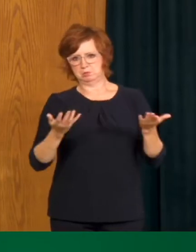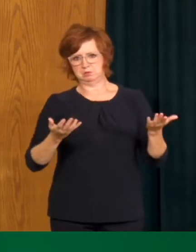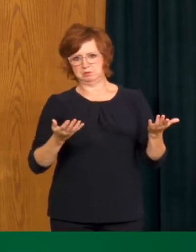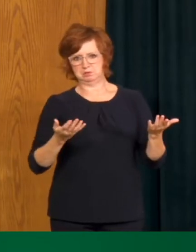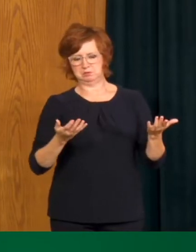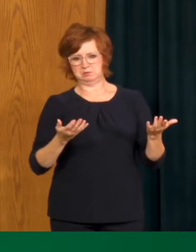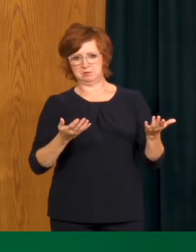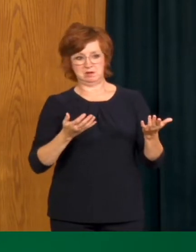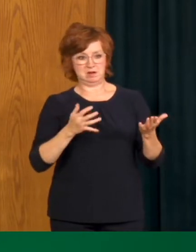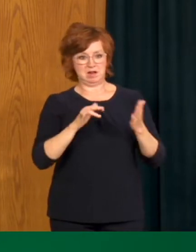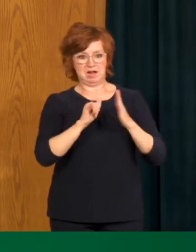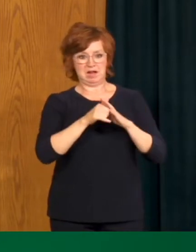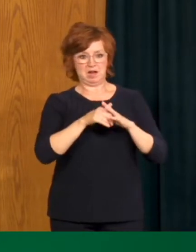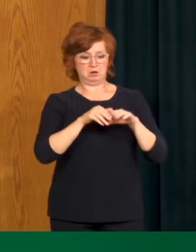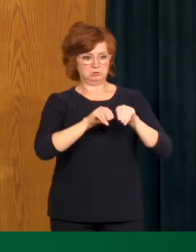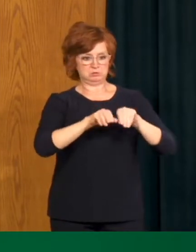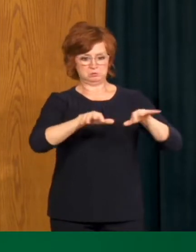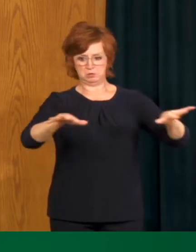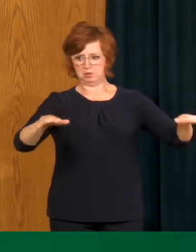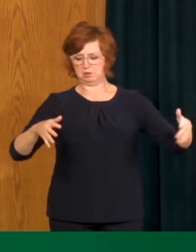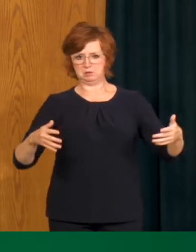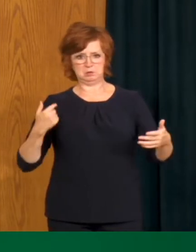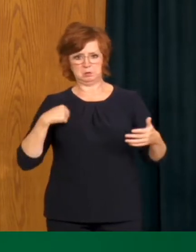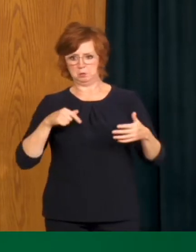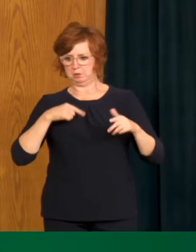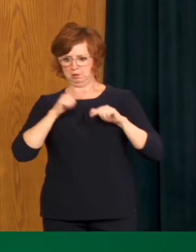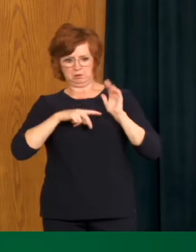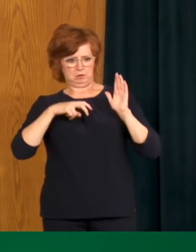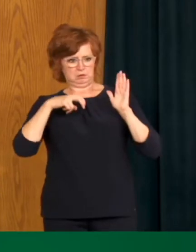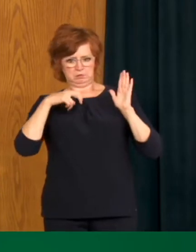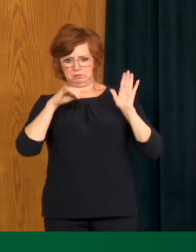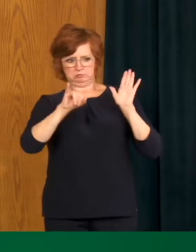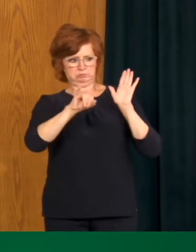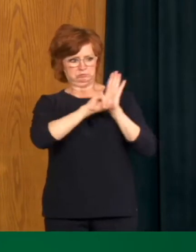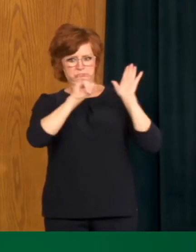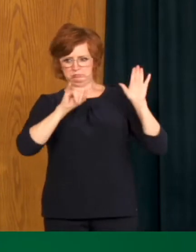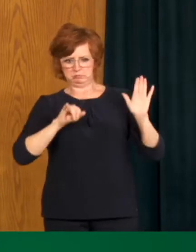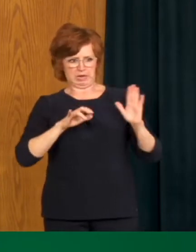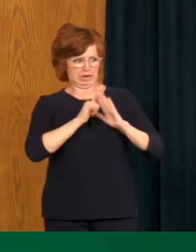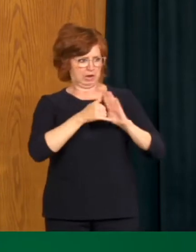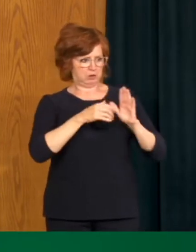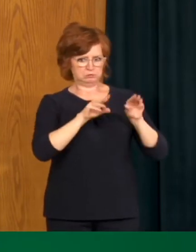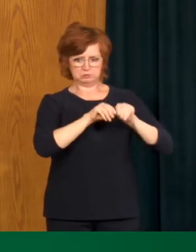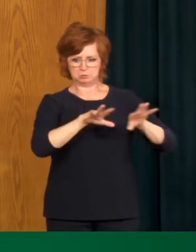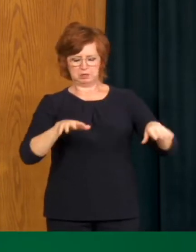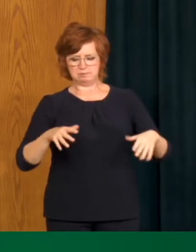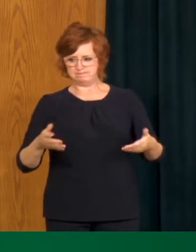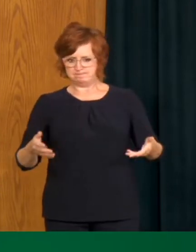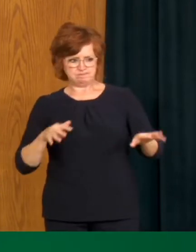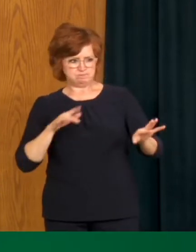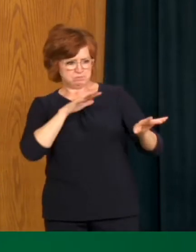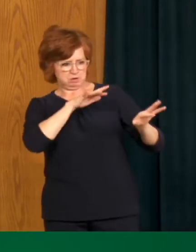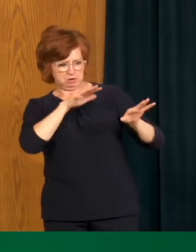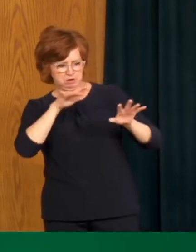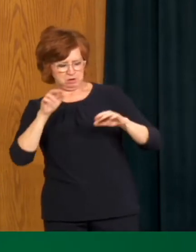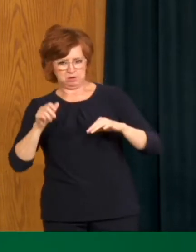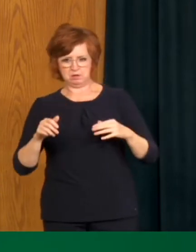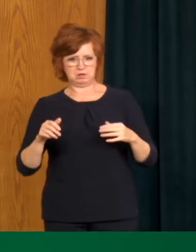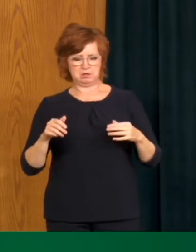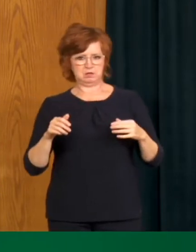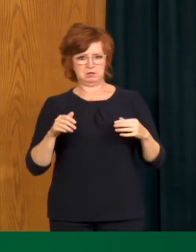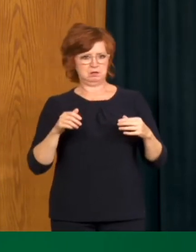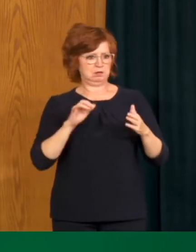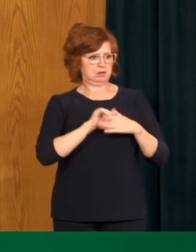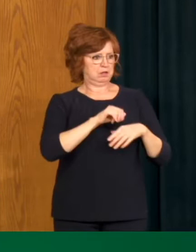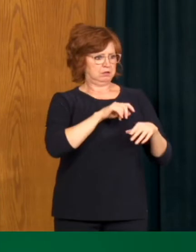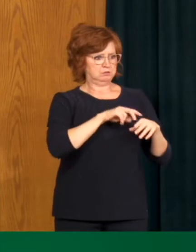It's an ongoing. I guess we haven't called. We haven't termed it to be a short-term